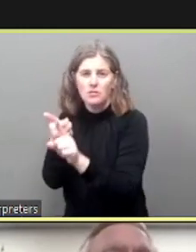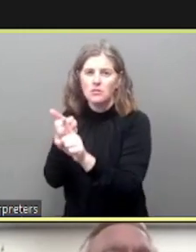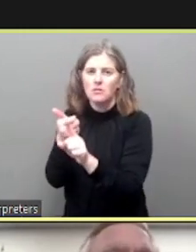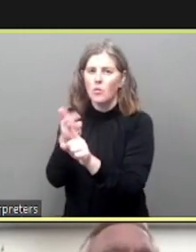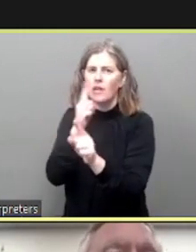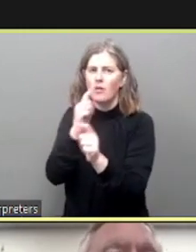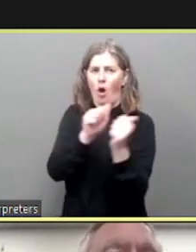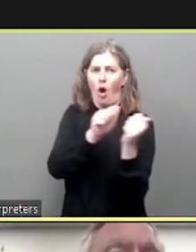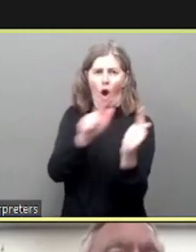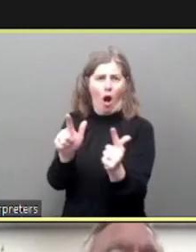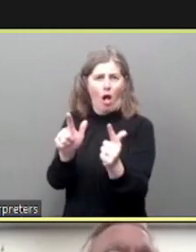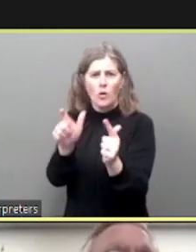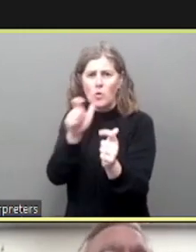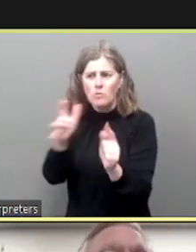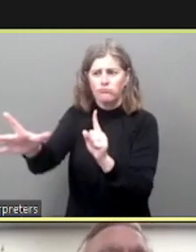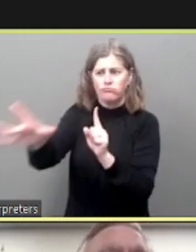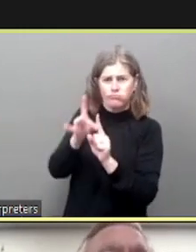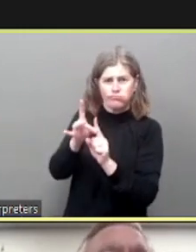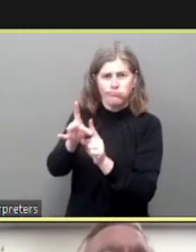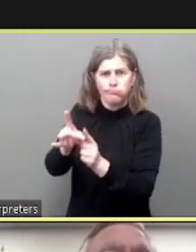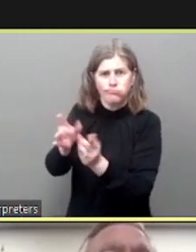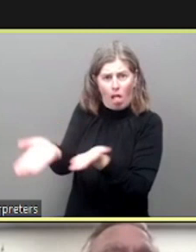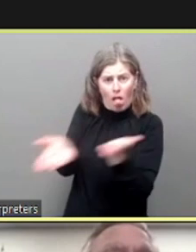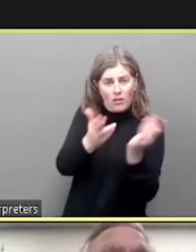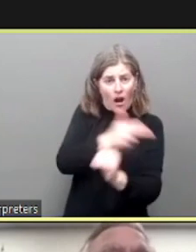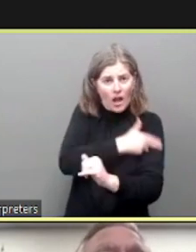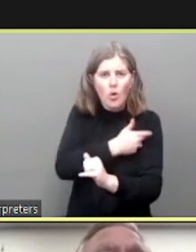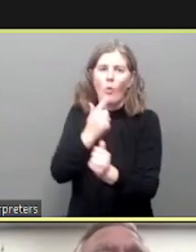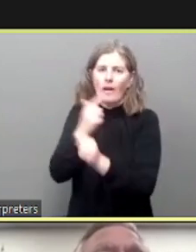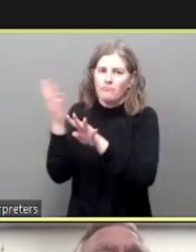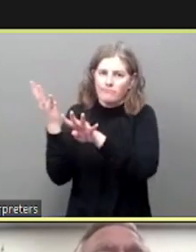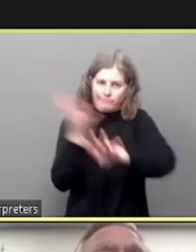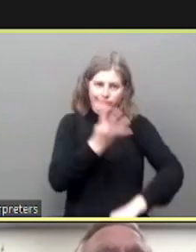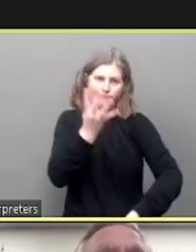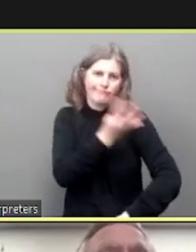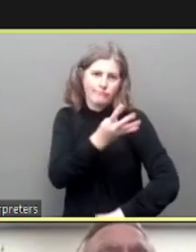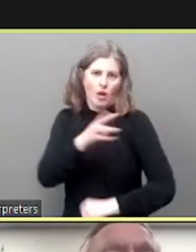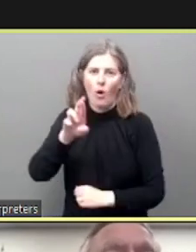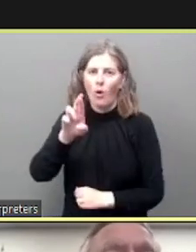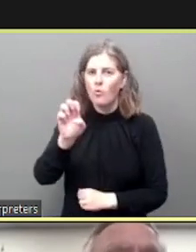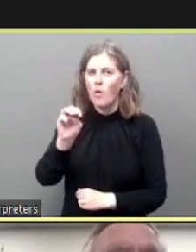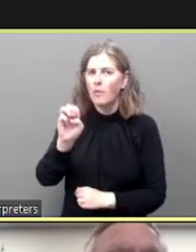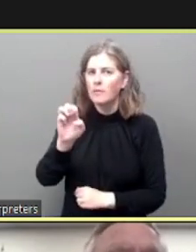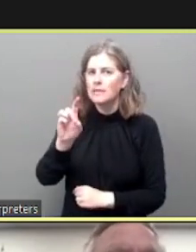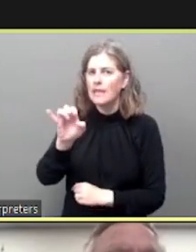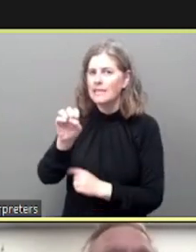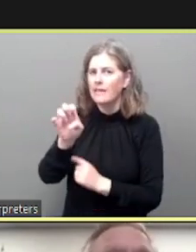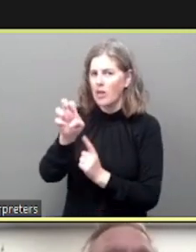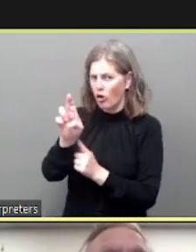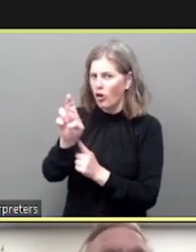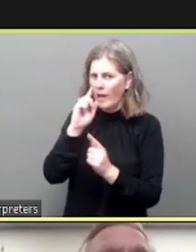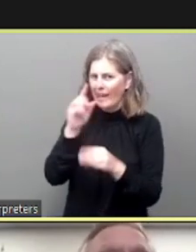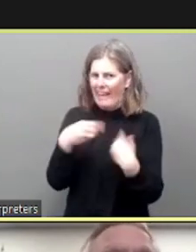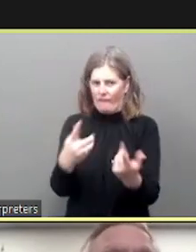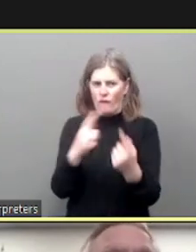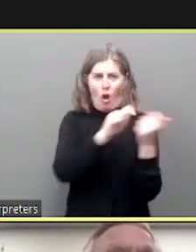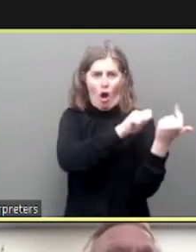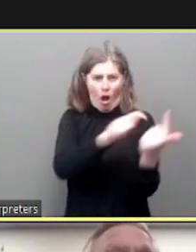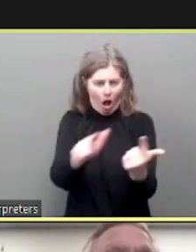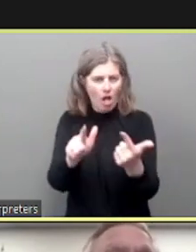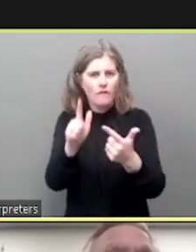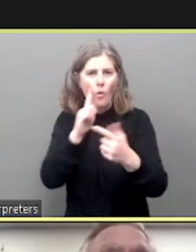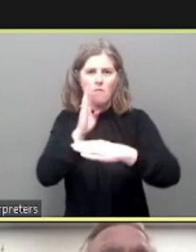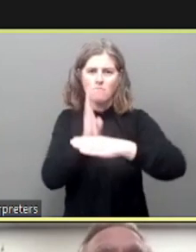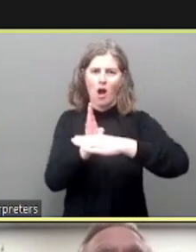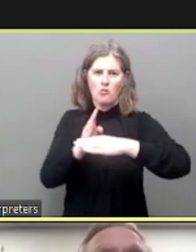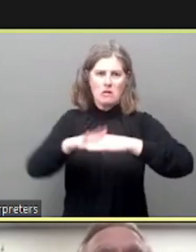Mexico COVID patient who's admitted does get remdesivir, an effective treatment for moderately